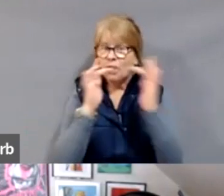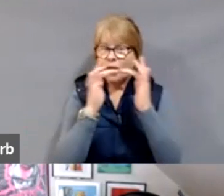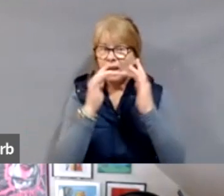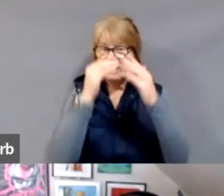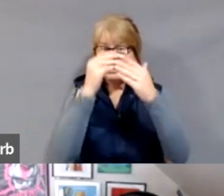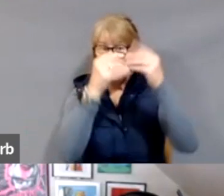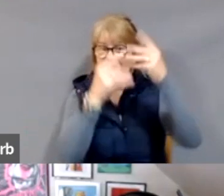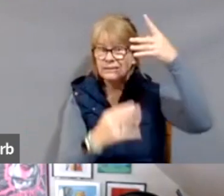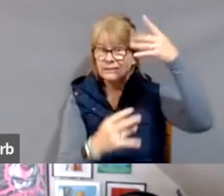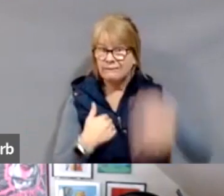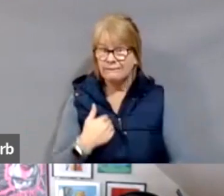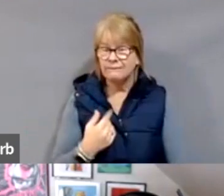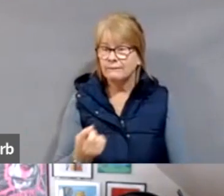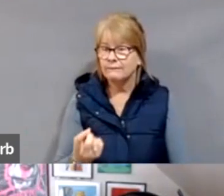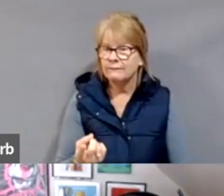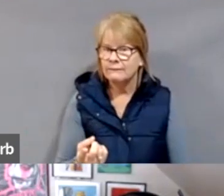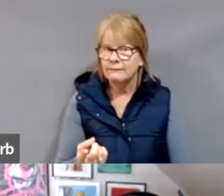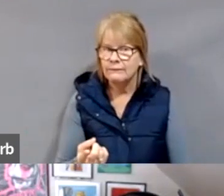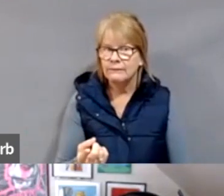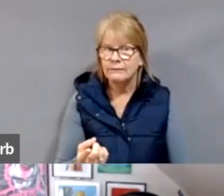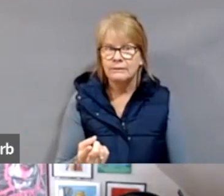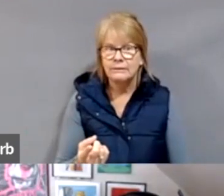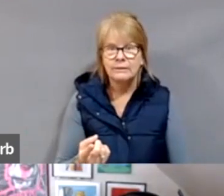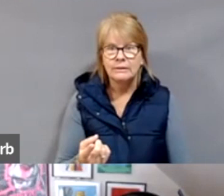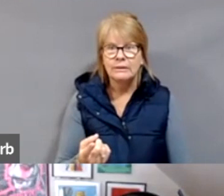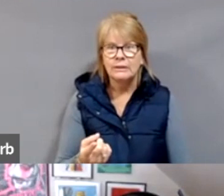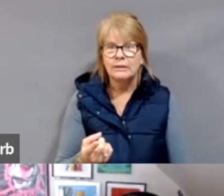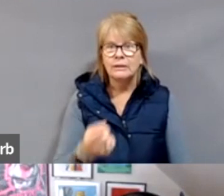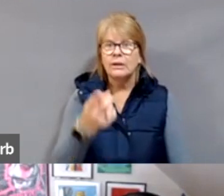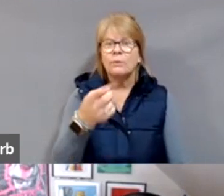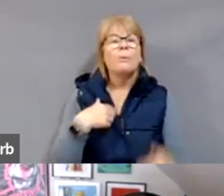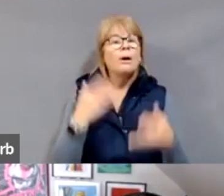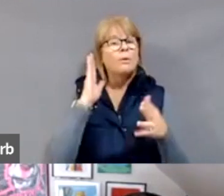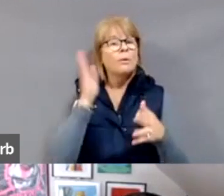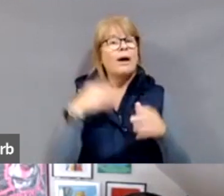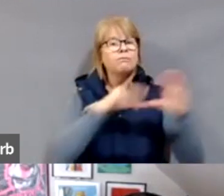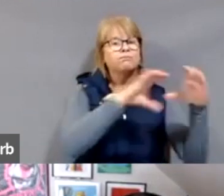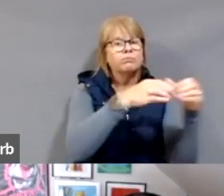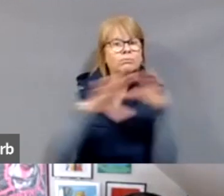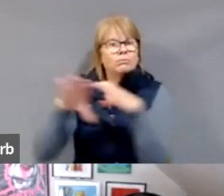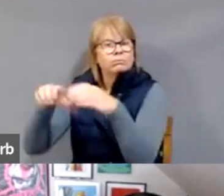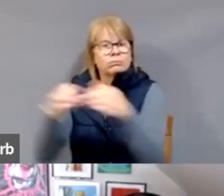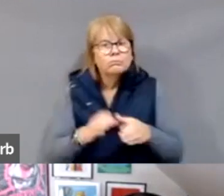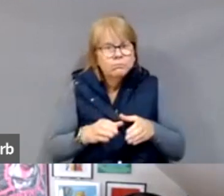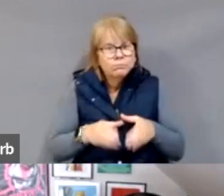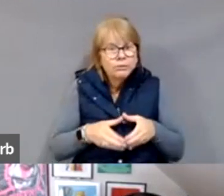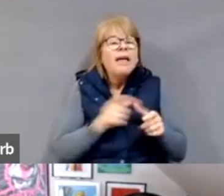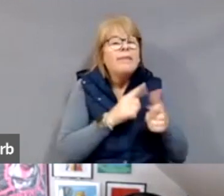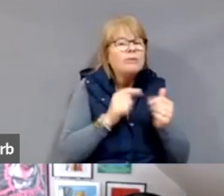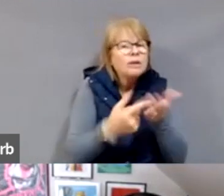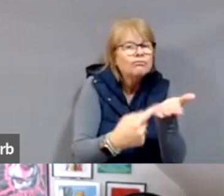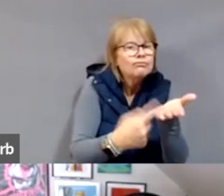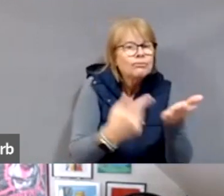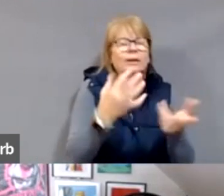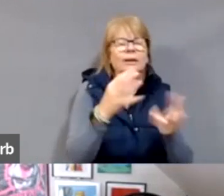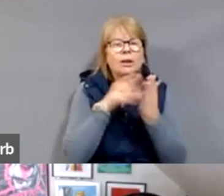list, or, like, I don't know, like, I'd love to, be able to. This is why we're going to have a breakout session, so you guys can all talk and get to know each other a little bit